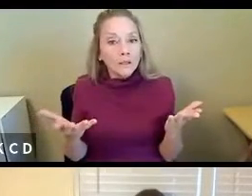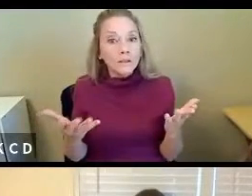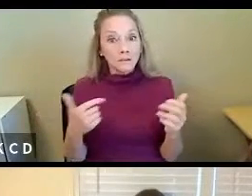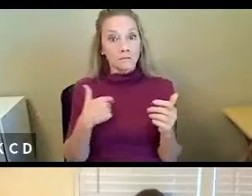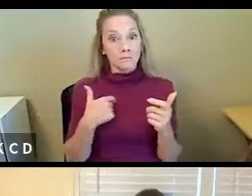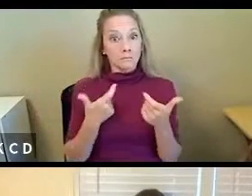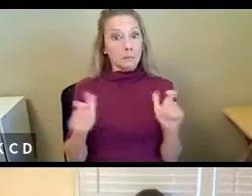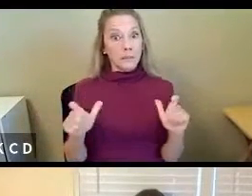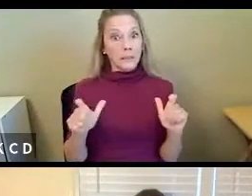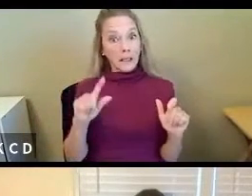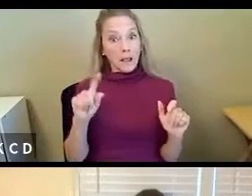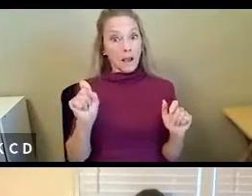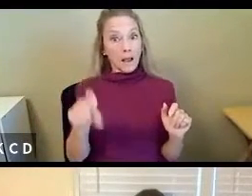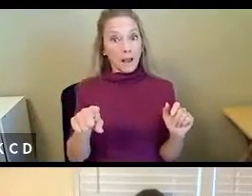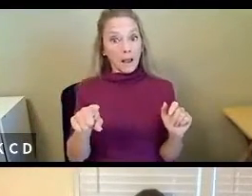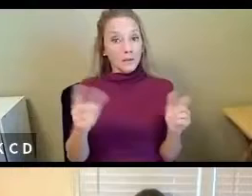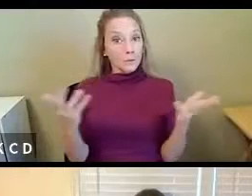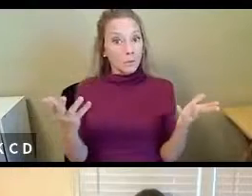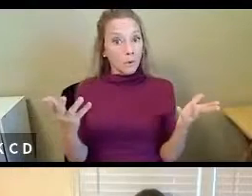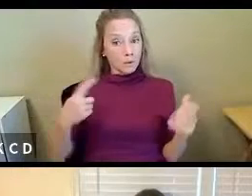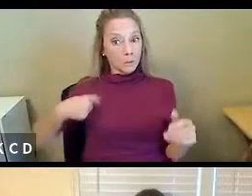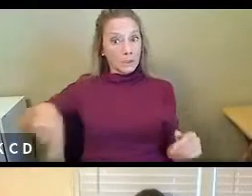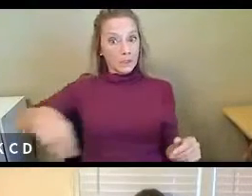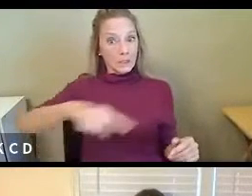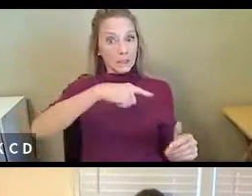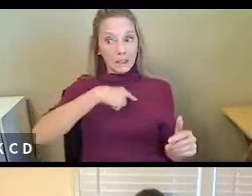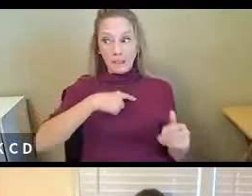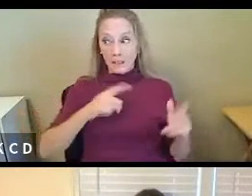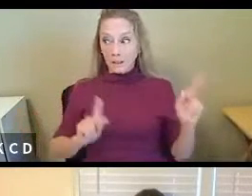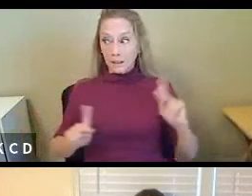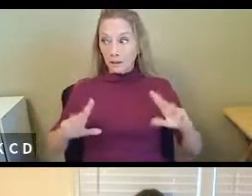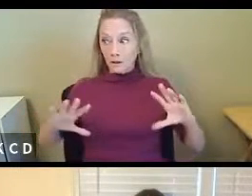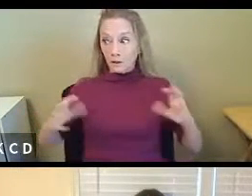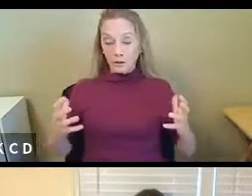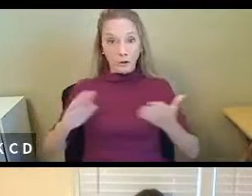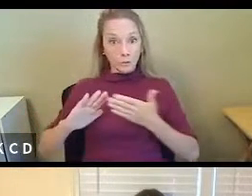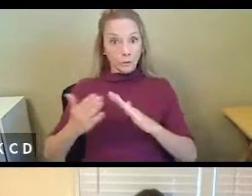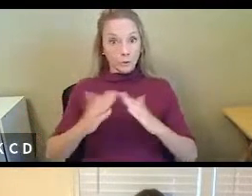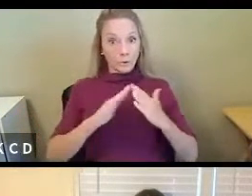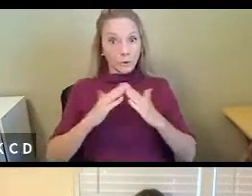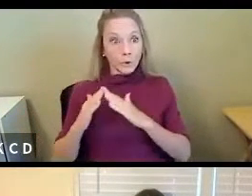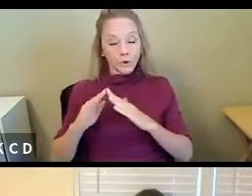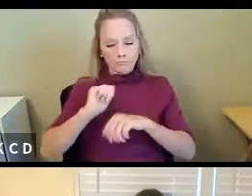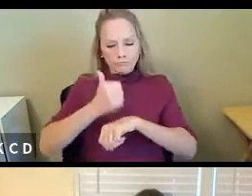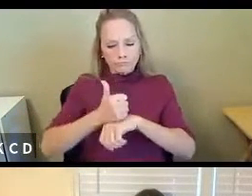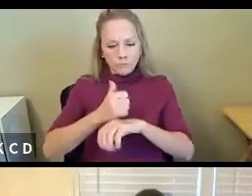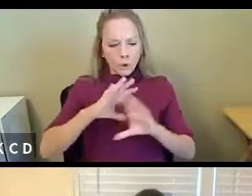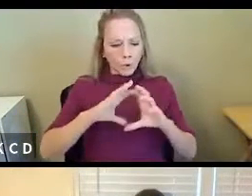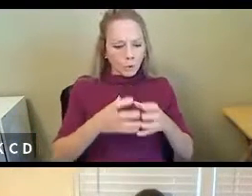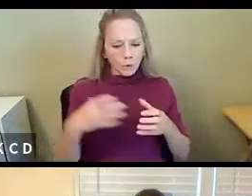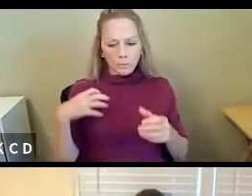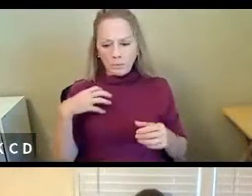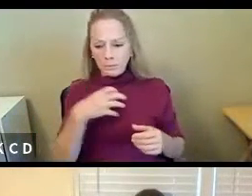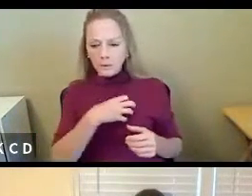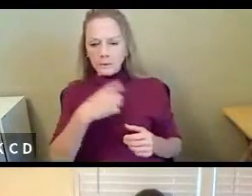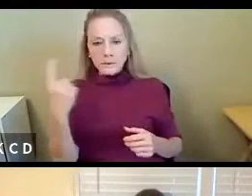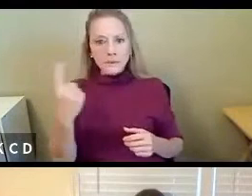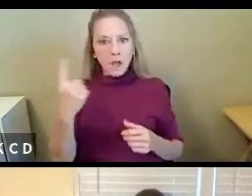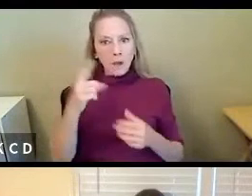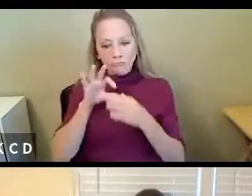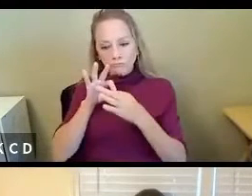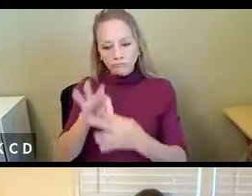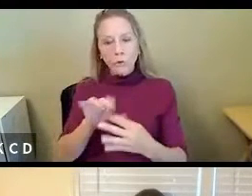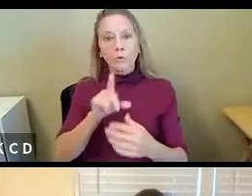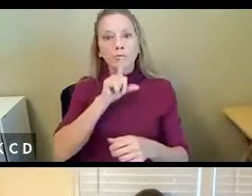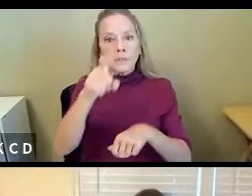big ask is that we, as a community, form some sort of group or committee that addresses in